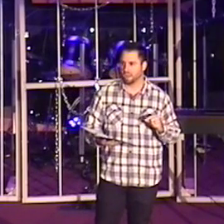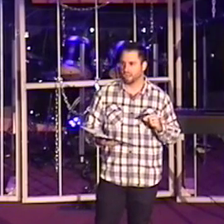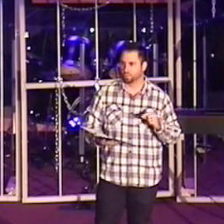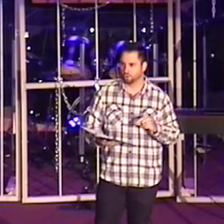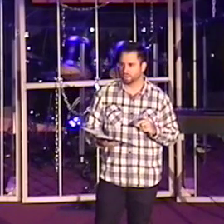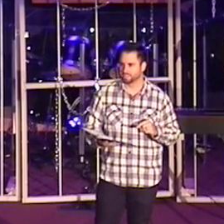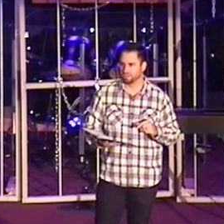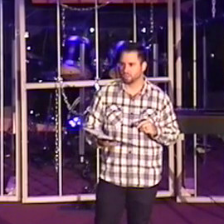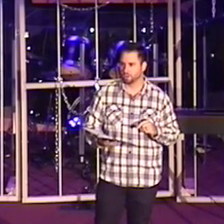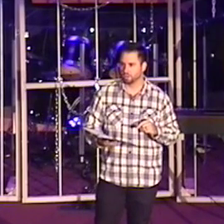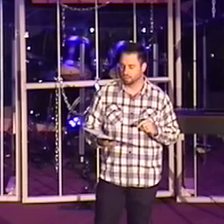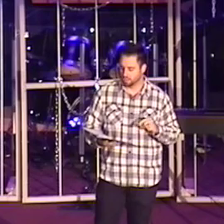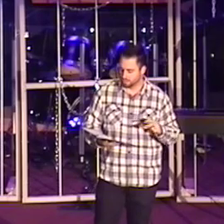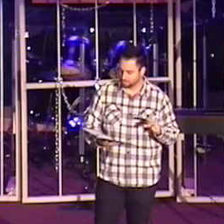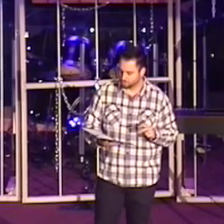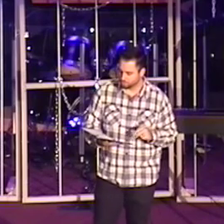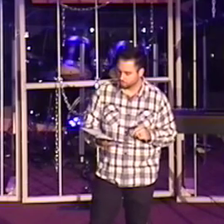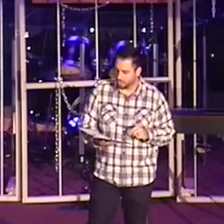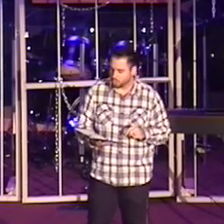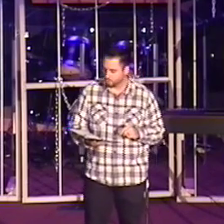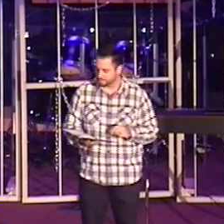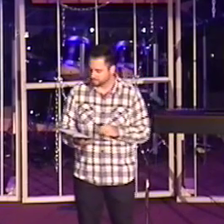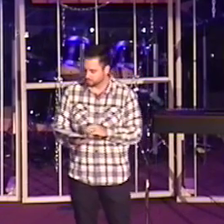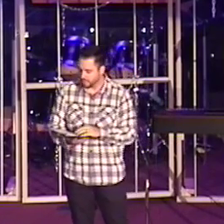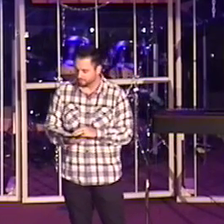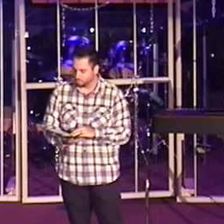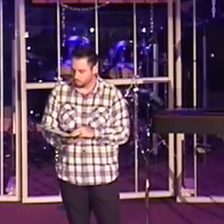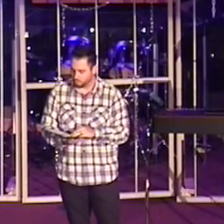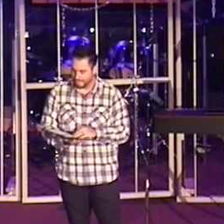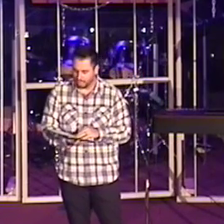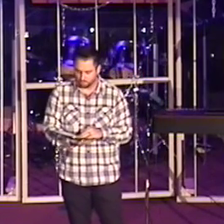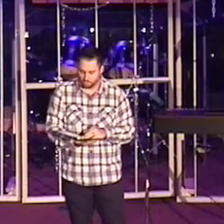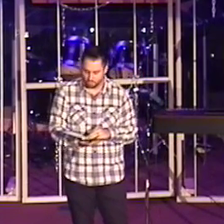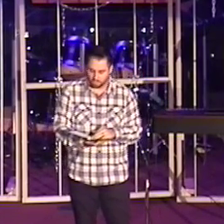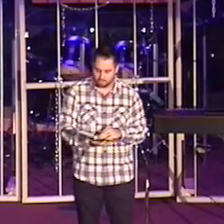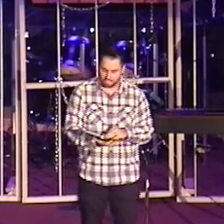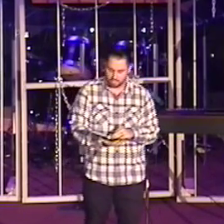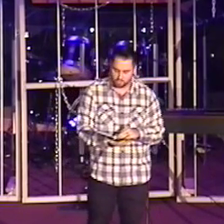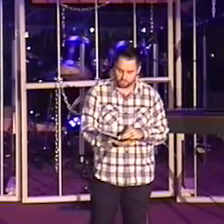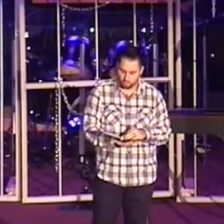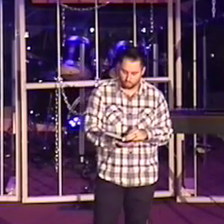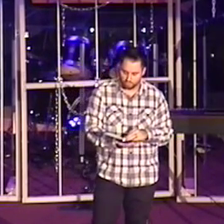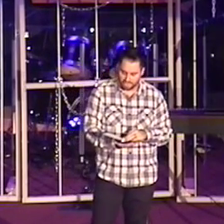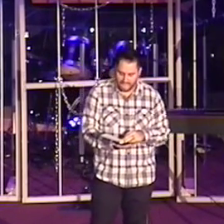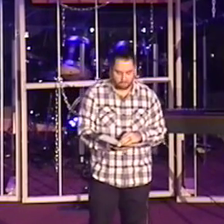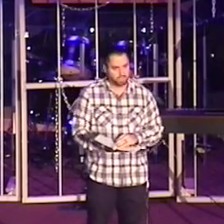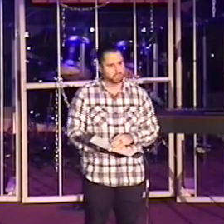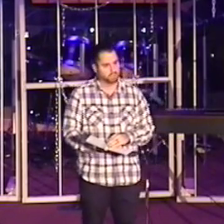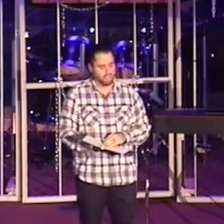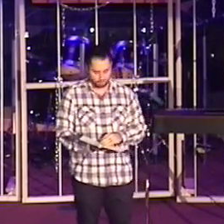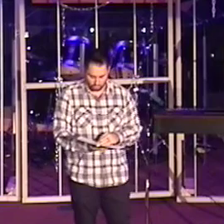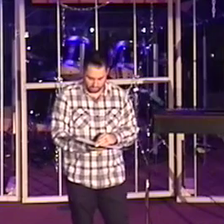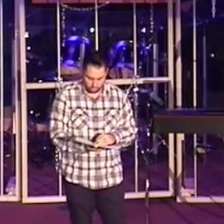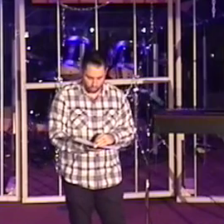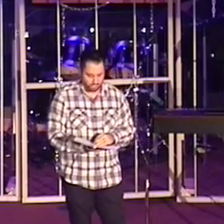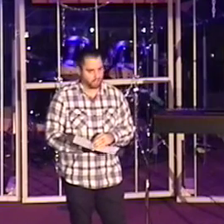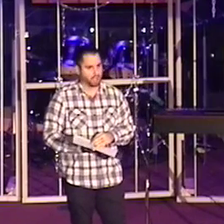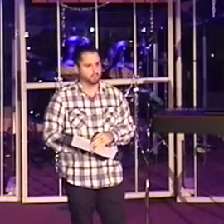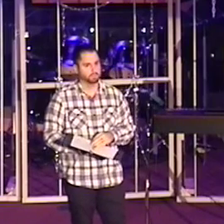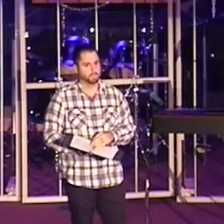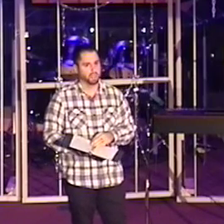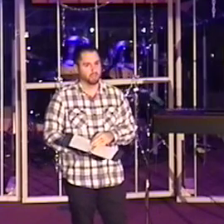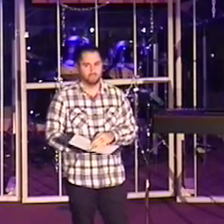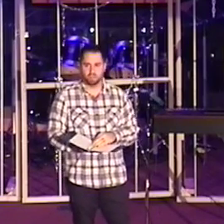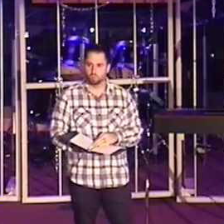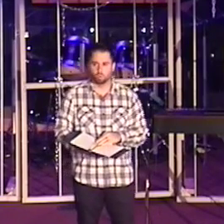whether or not we're a Christ follower. Number two, a Christ-centered life at work helps overcome the inner struggle of unhappiness and brings glory to